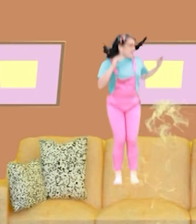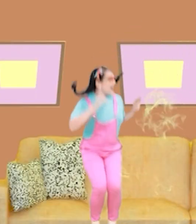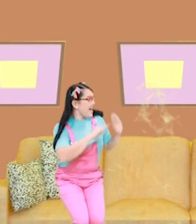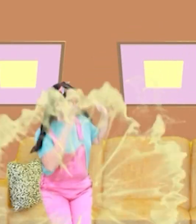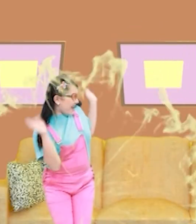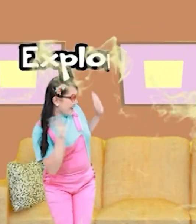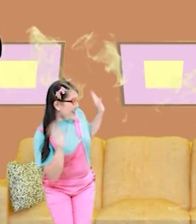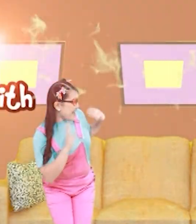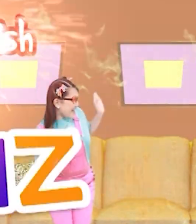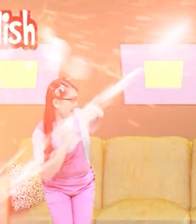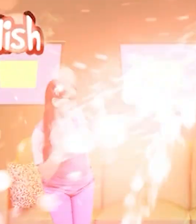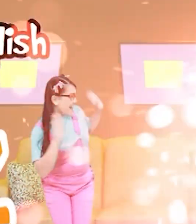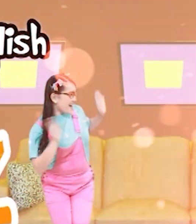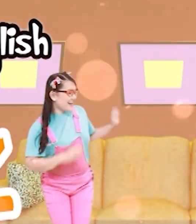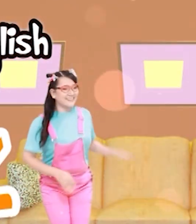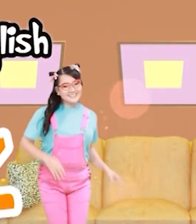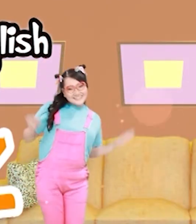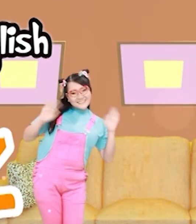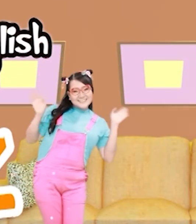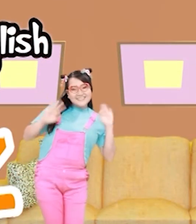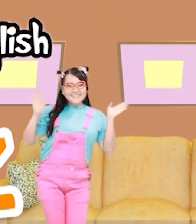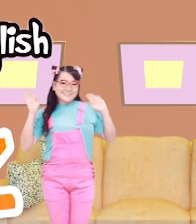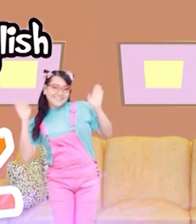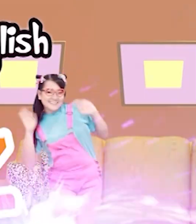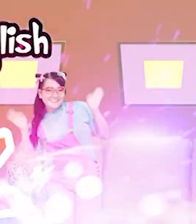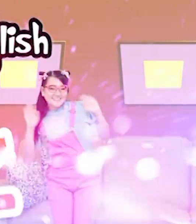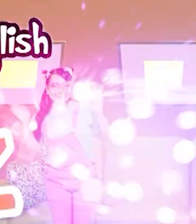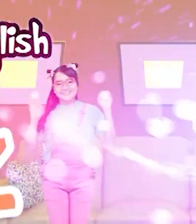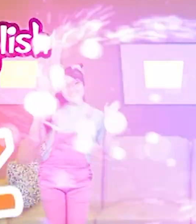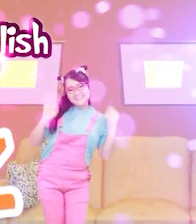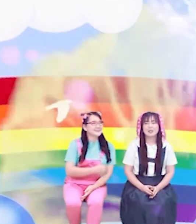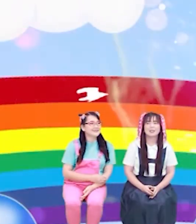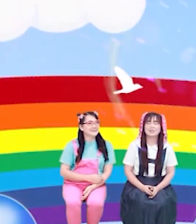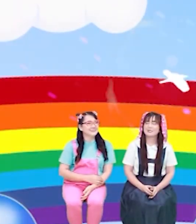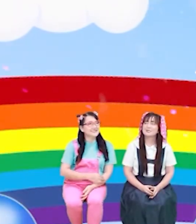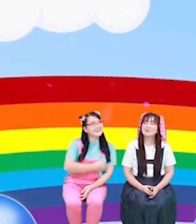to Exploring English with Eliz.